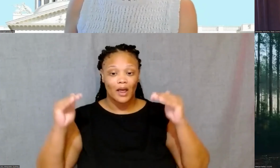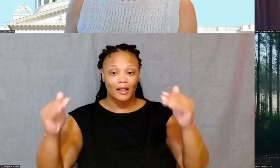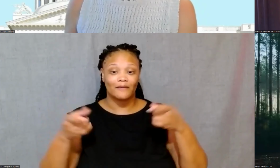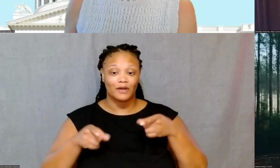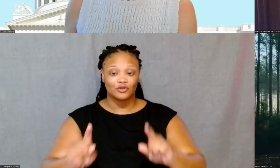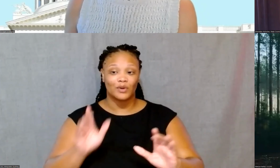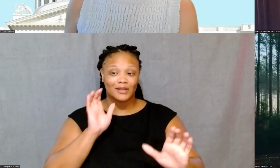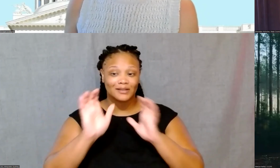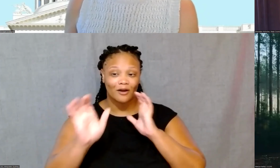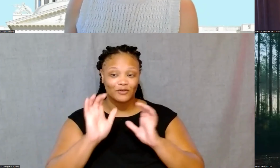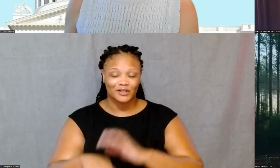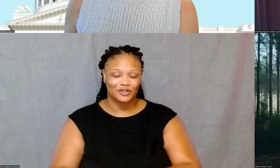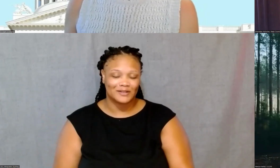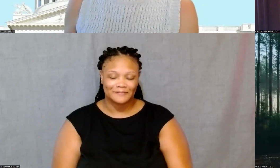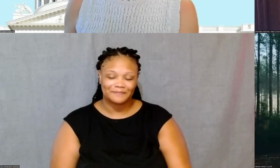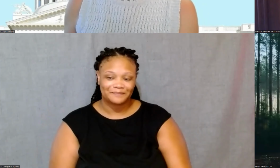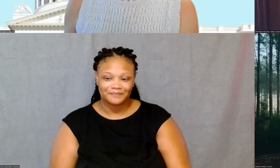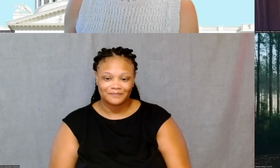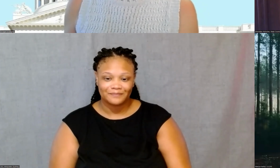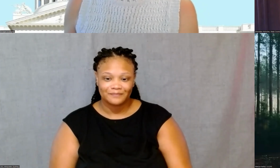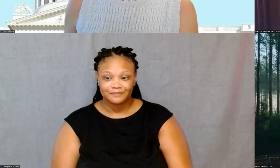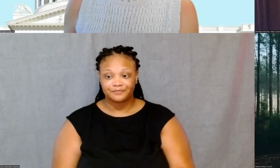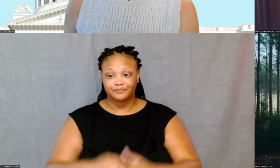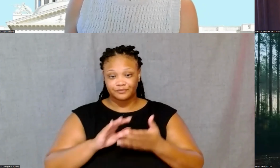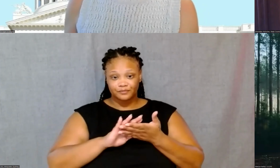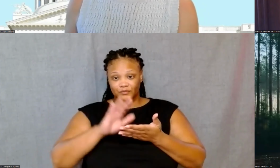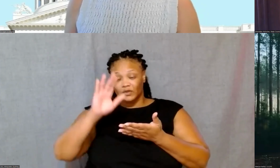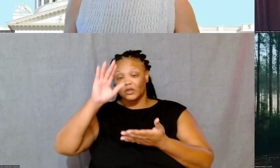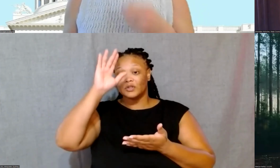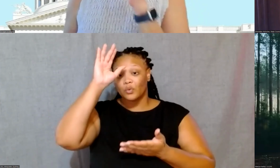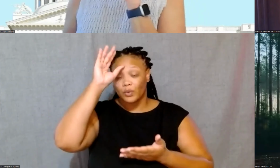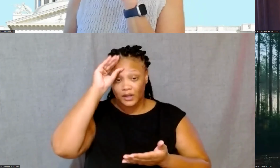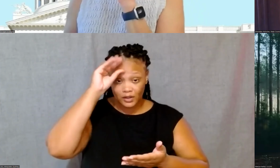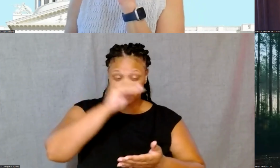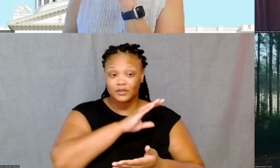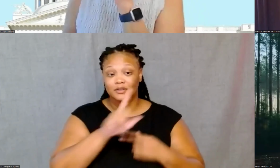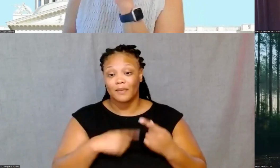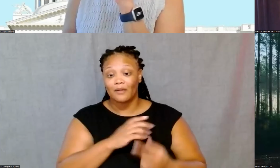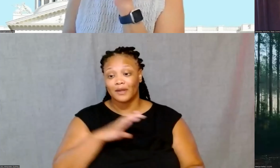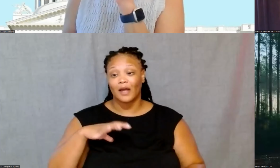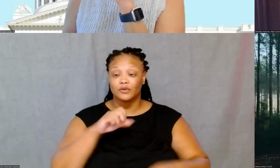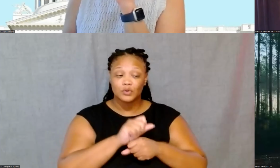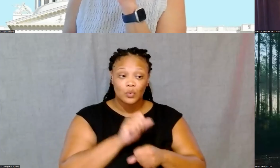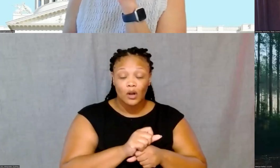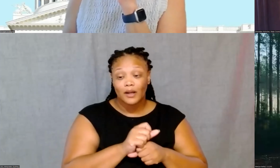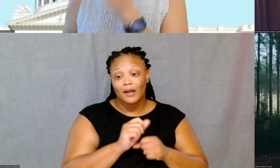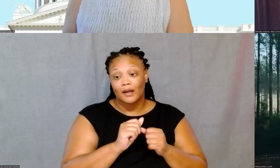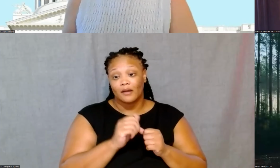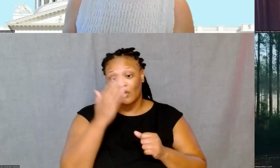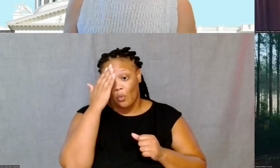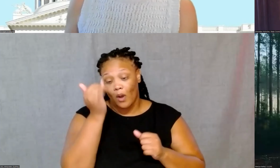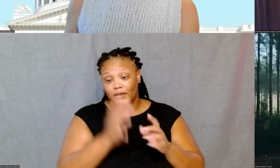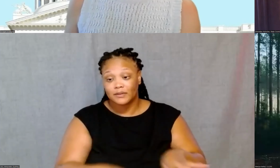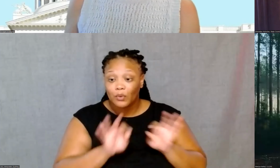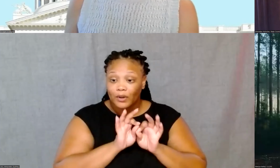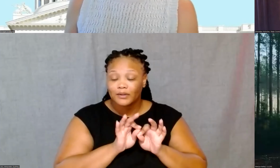conversations. So we learned how vast the council's work is, how important it is. I think I, for one, am feeling really